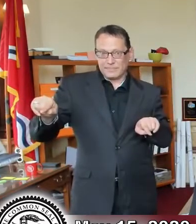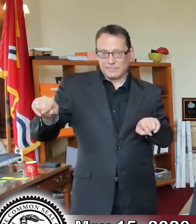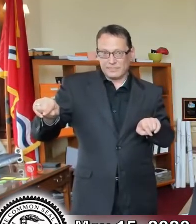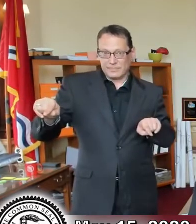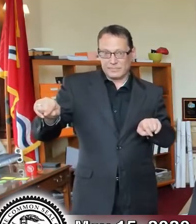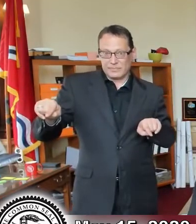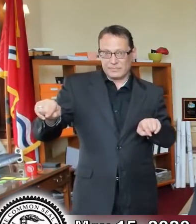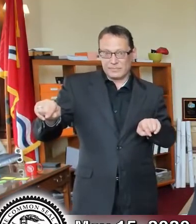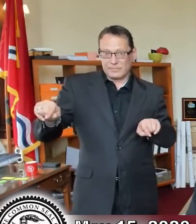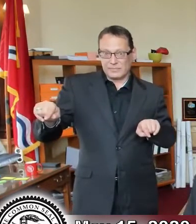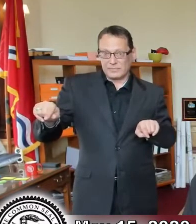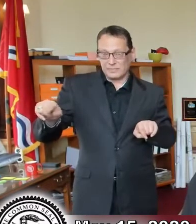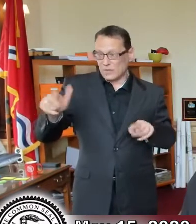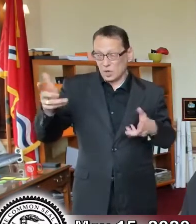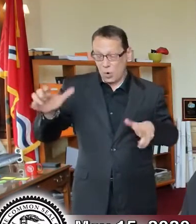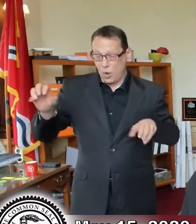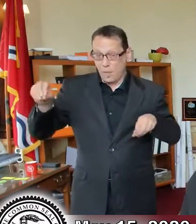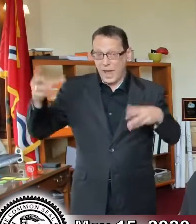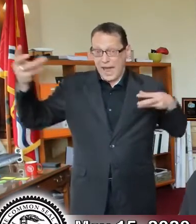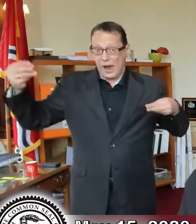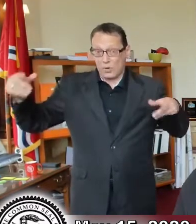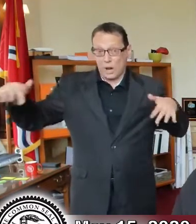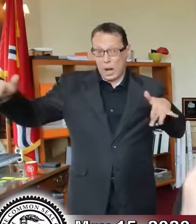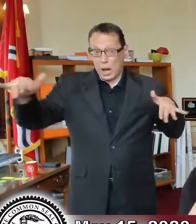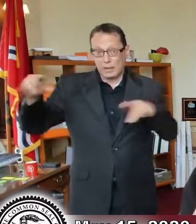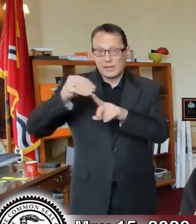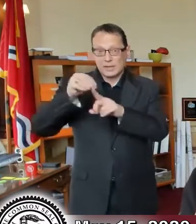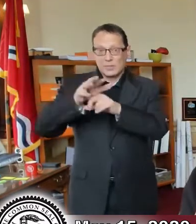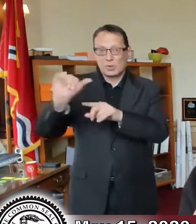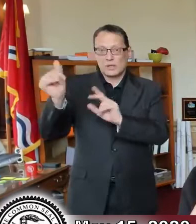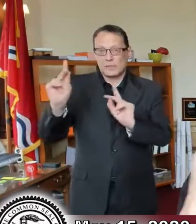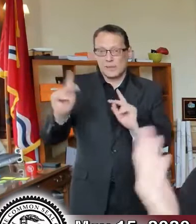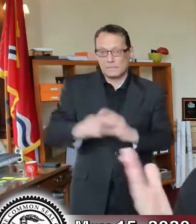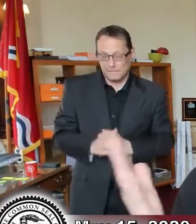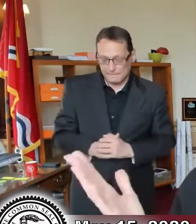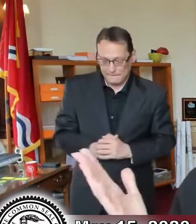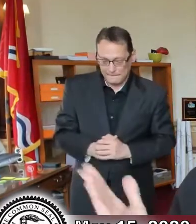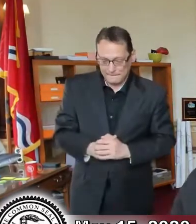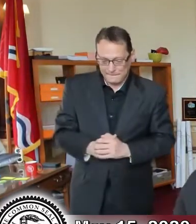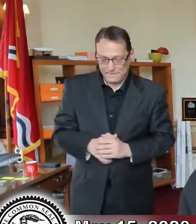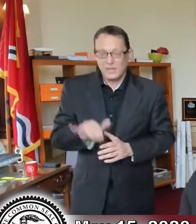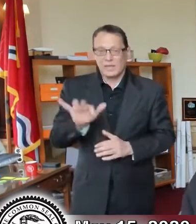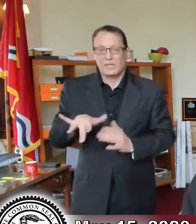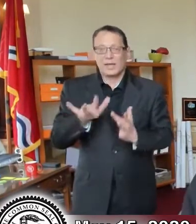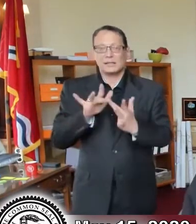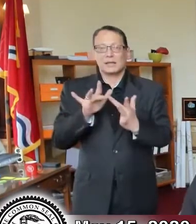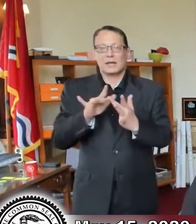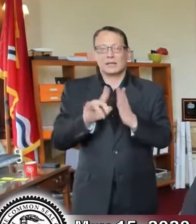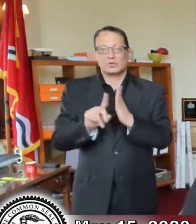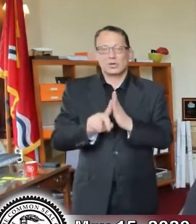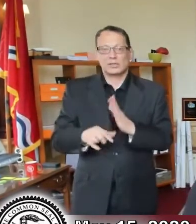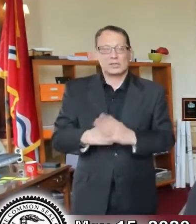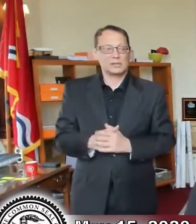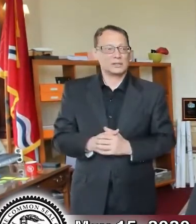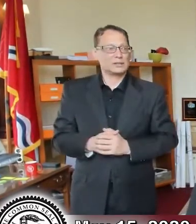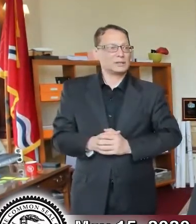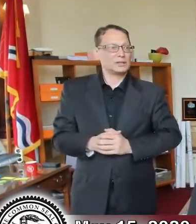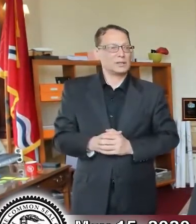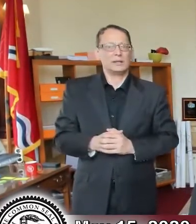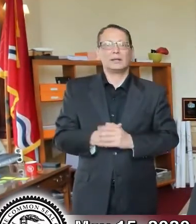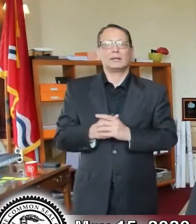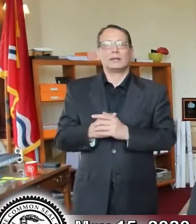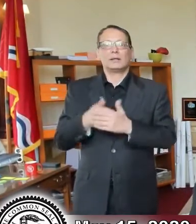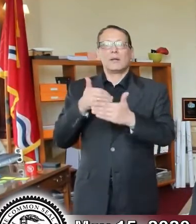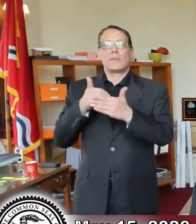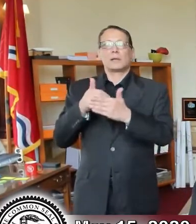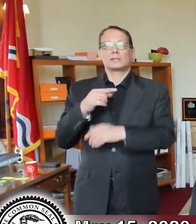people around them, are out walking around exposing other people. That's contact tracing. We're up against our